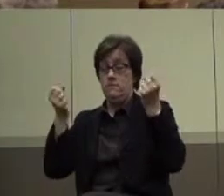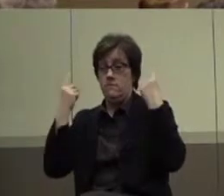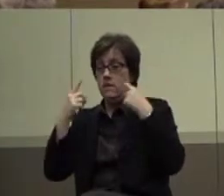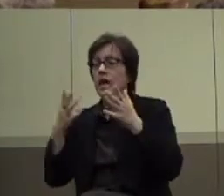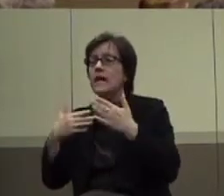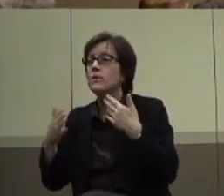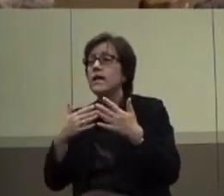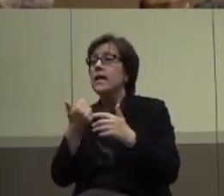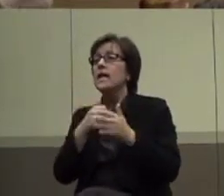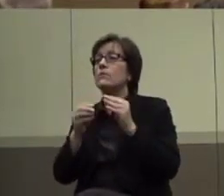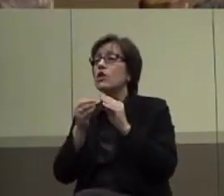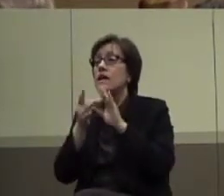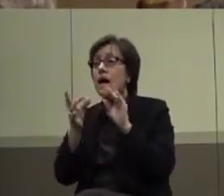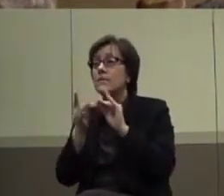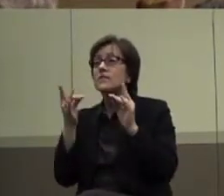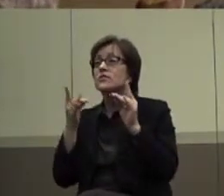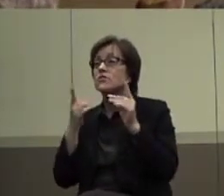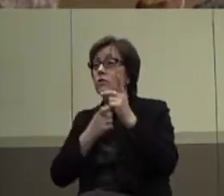tape?